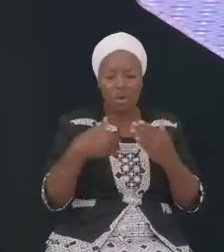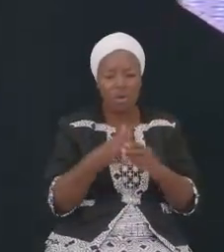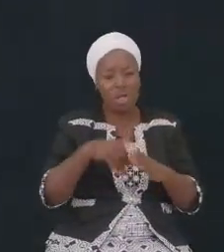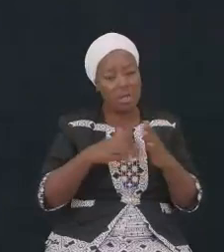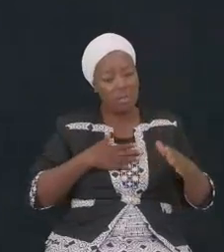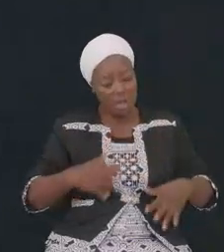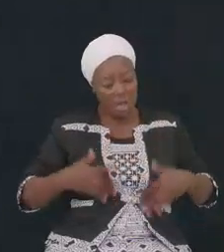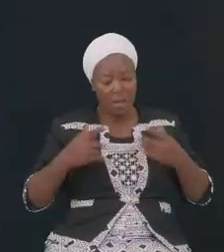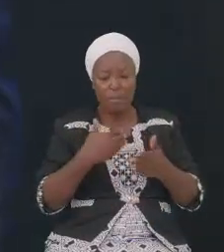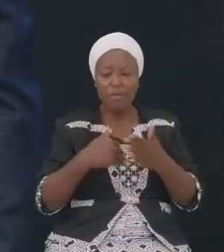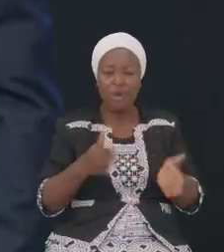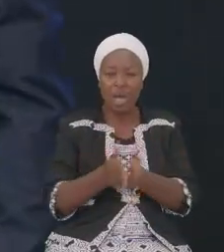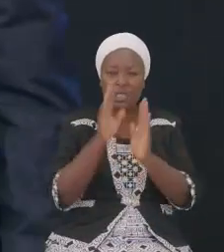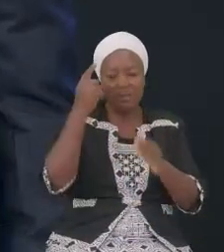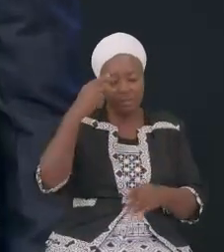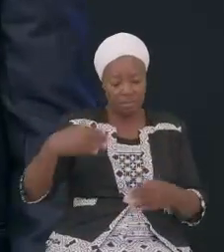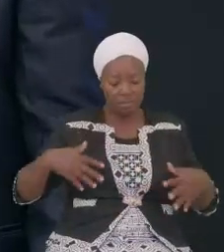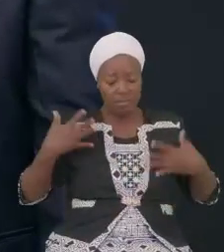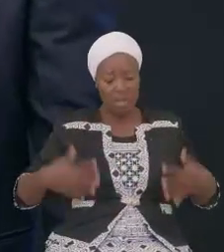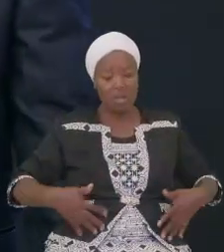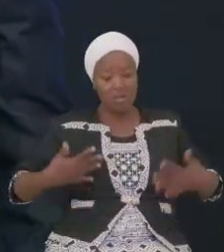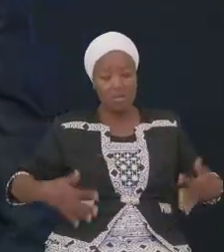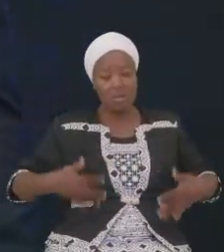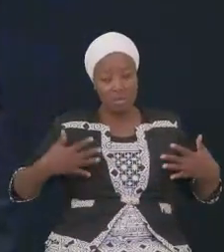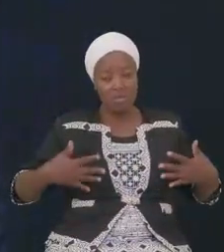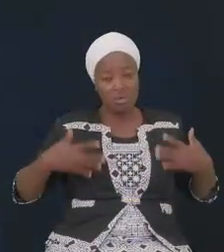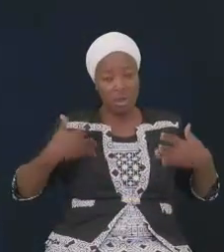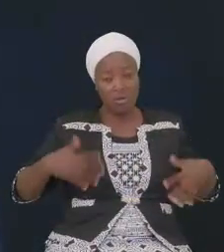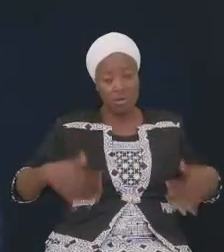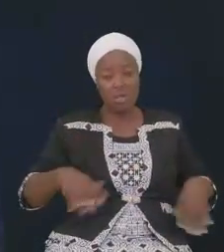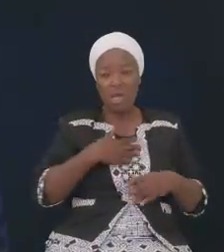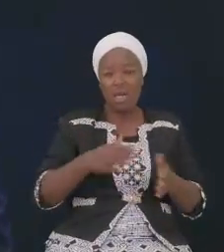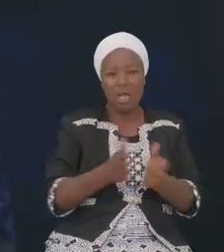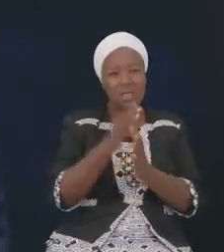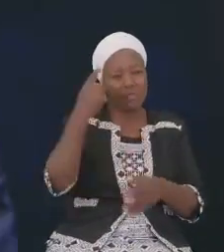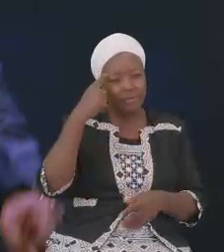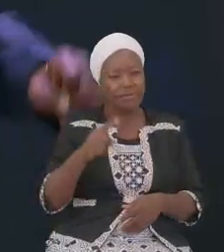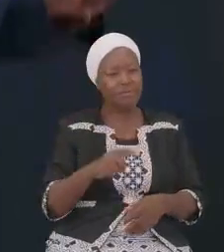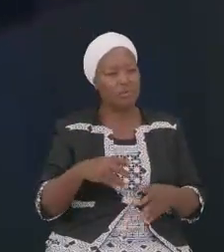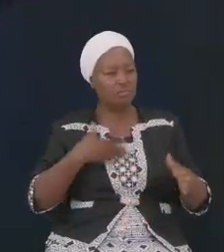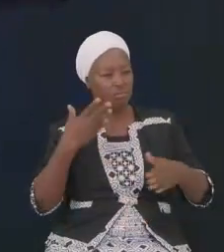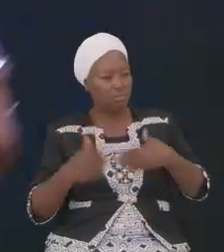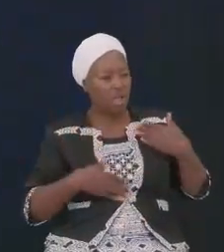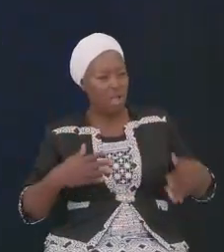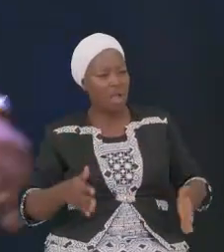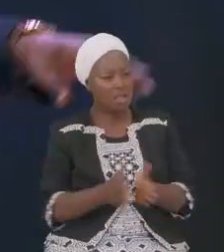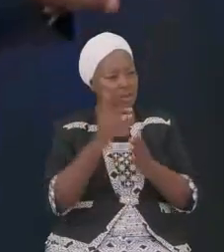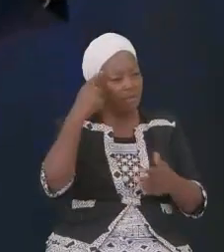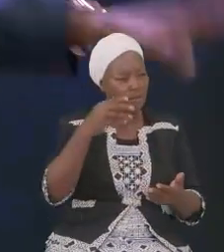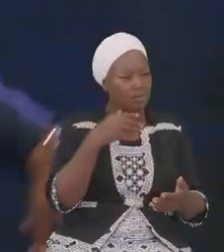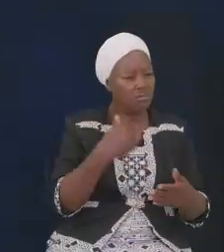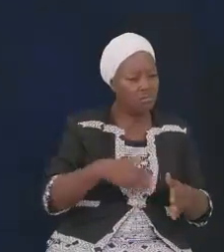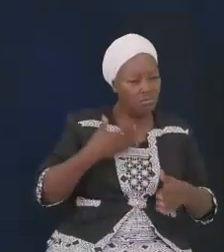Before asking for clothes, asking for money, asking for job, asking for wife, asking